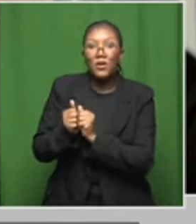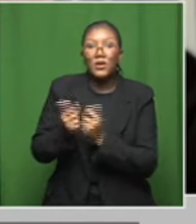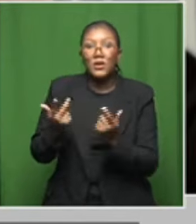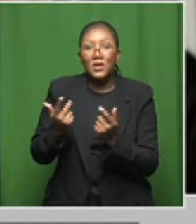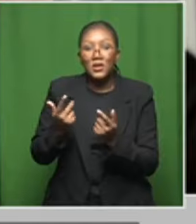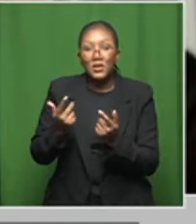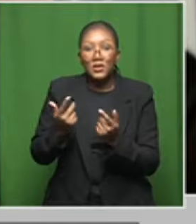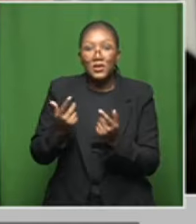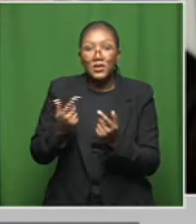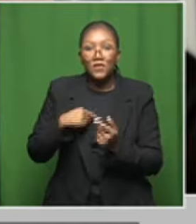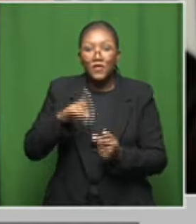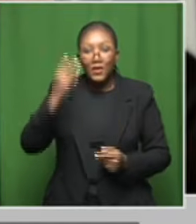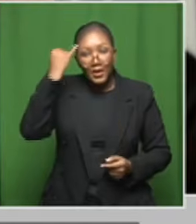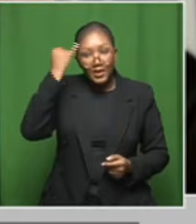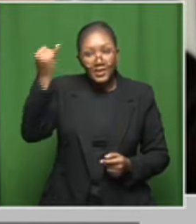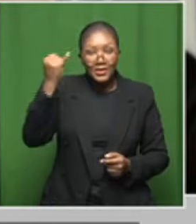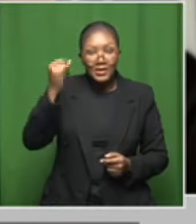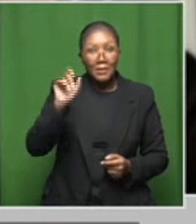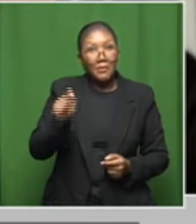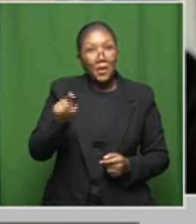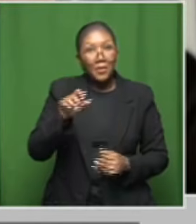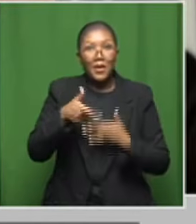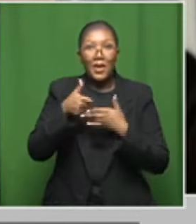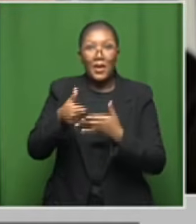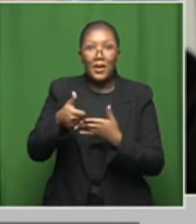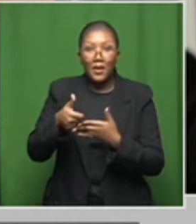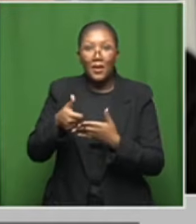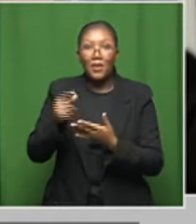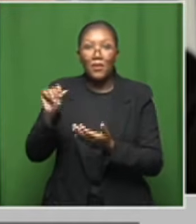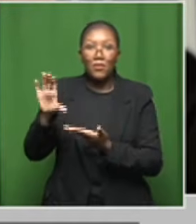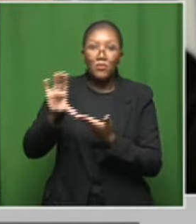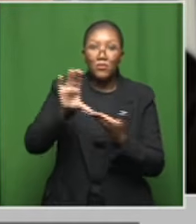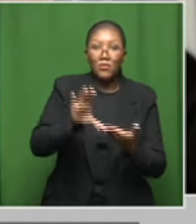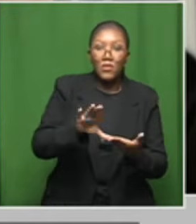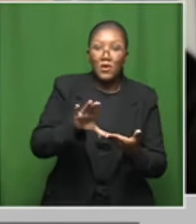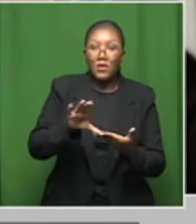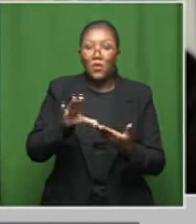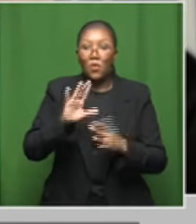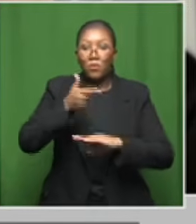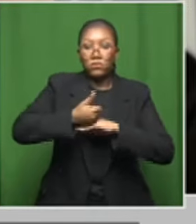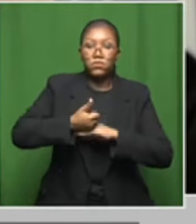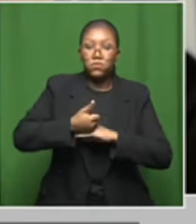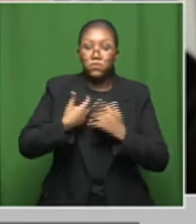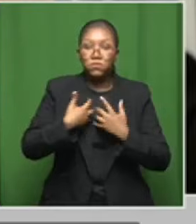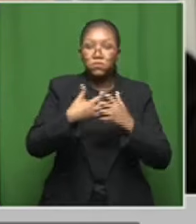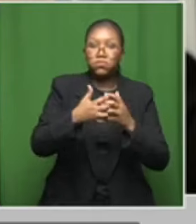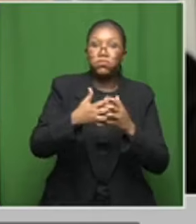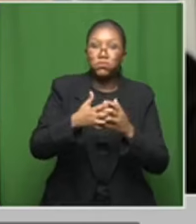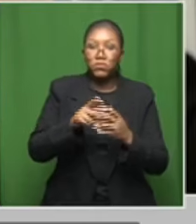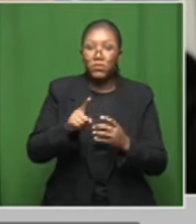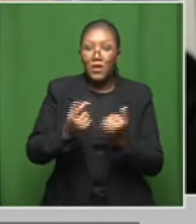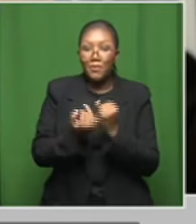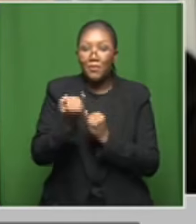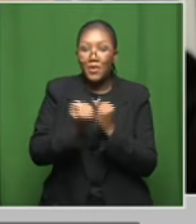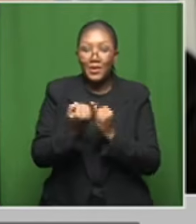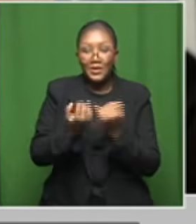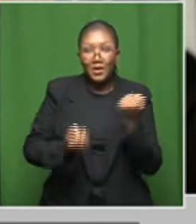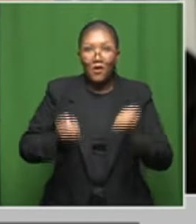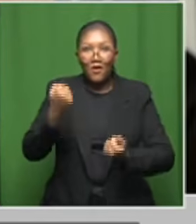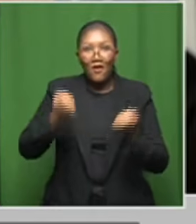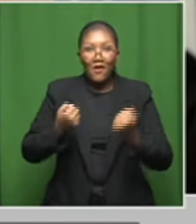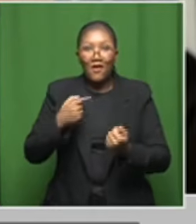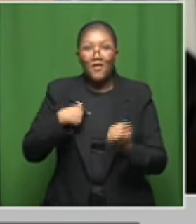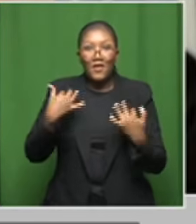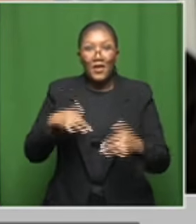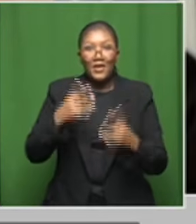sparked, the idea for you to have founded the original WireCar race? And how does it feel to just see this evolve, into